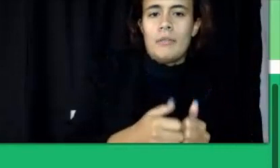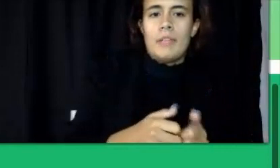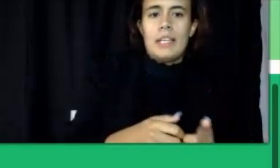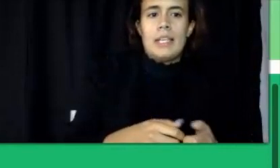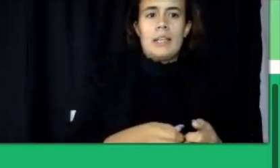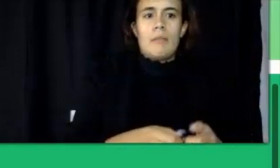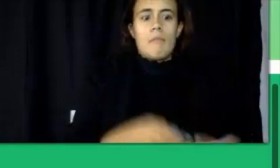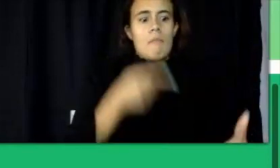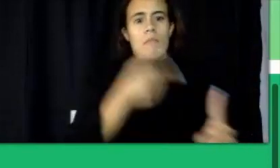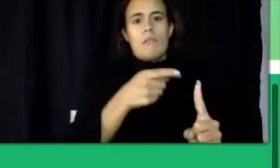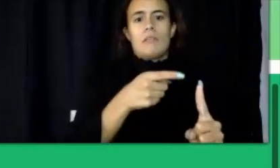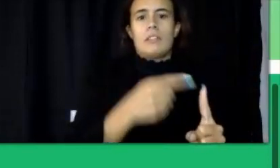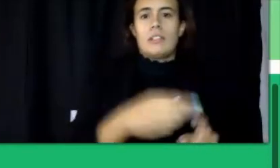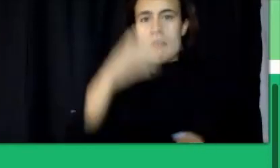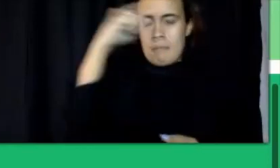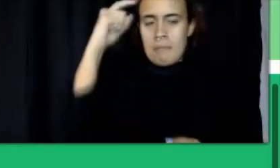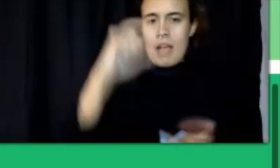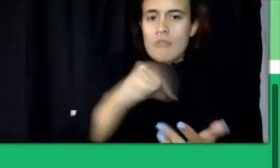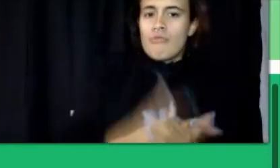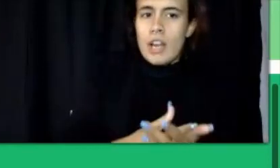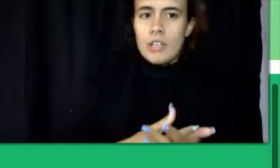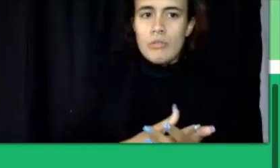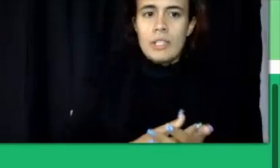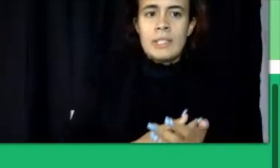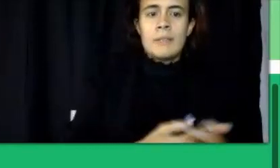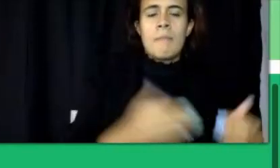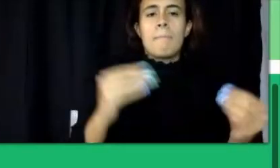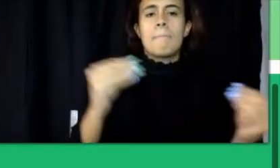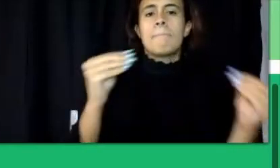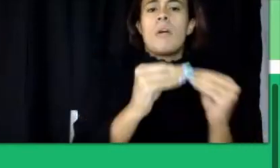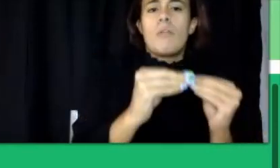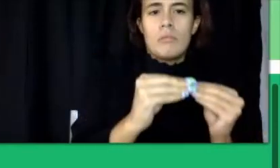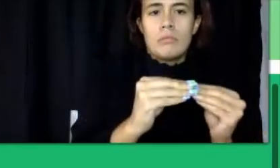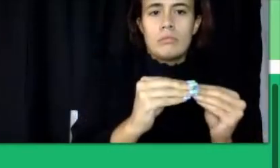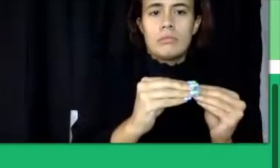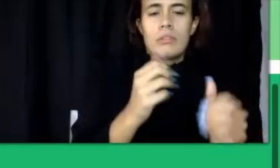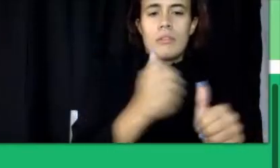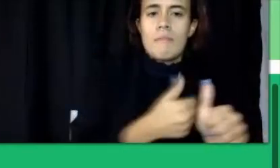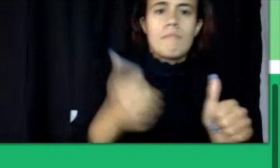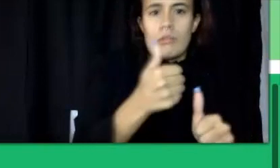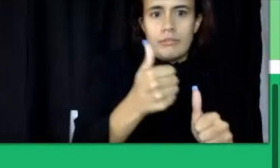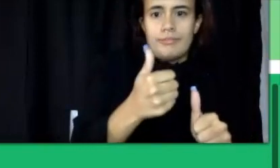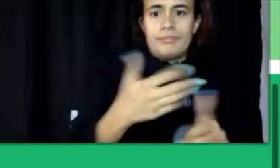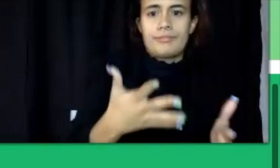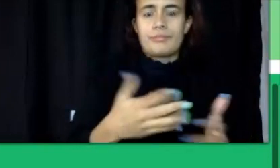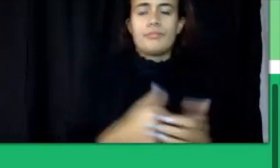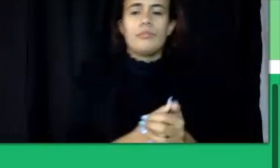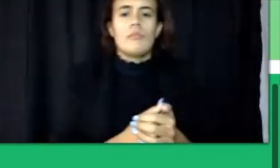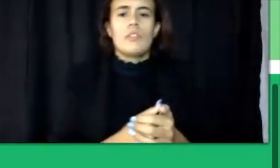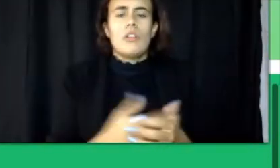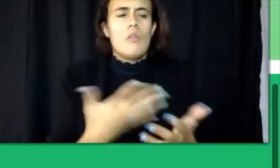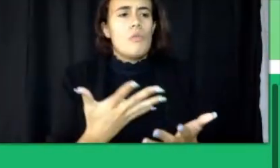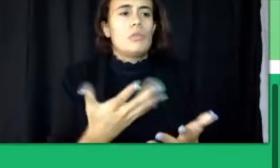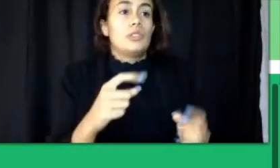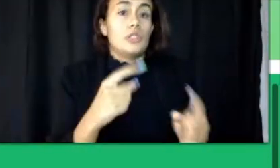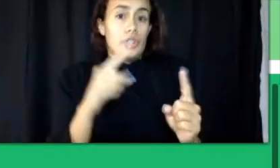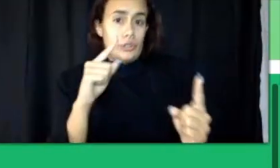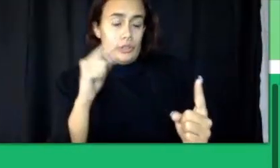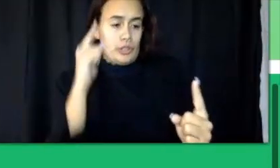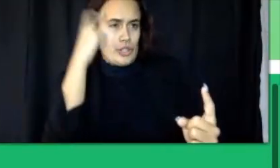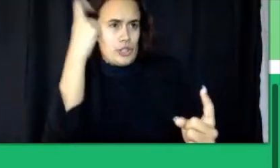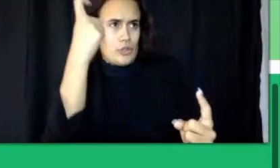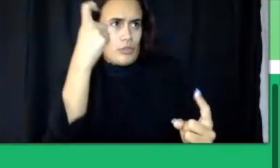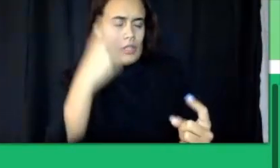college graduates of all types in general. Yeah. If you don't mind getting into it, sure. What did your dream of going to